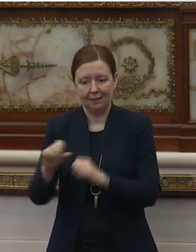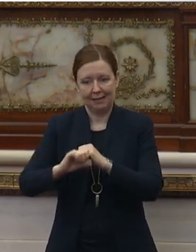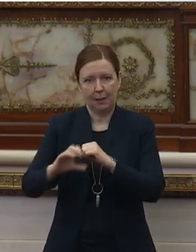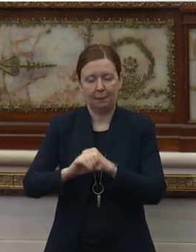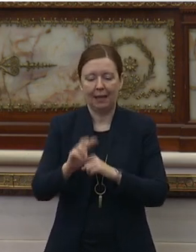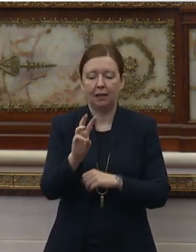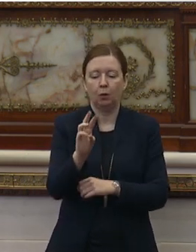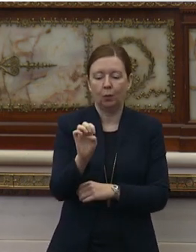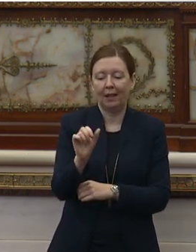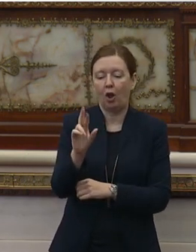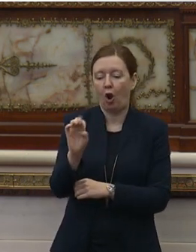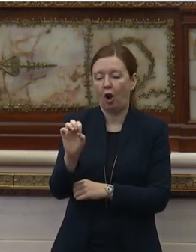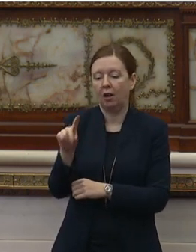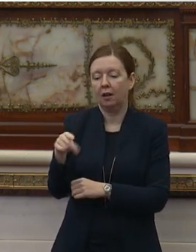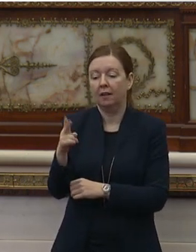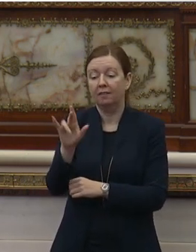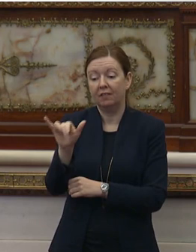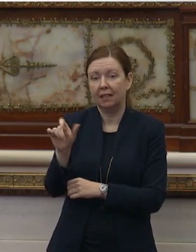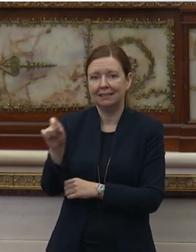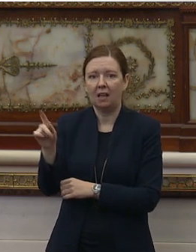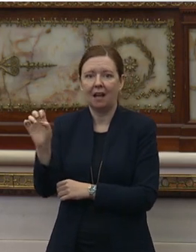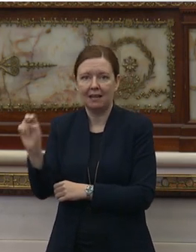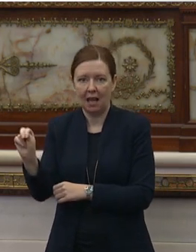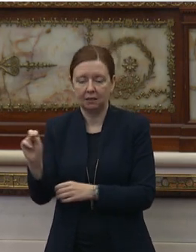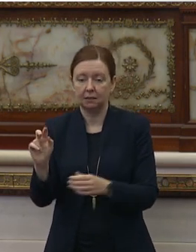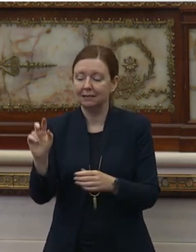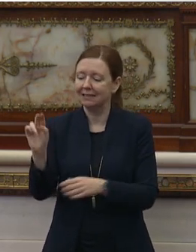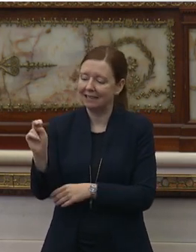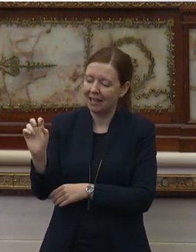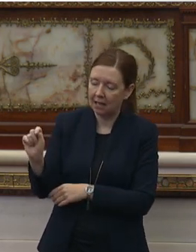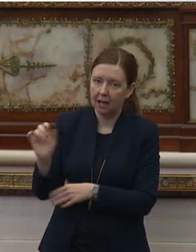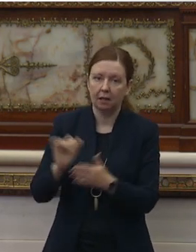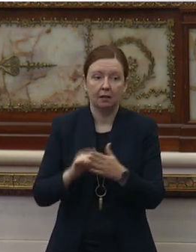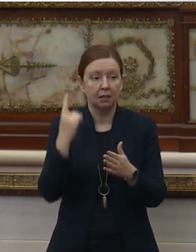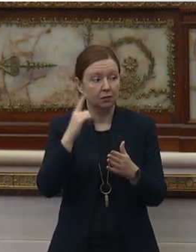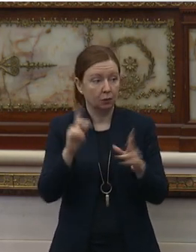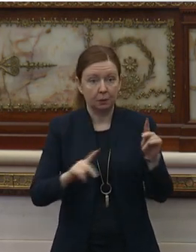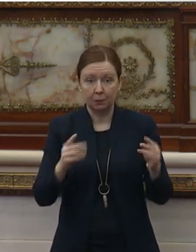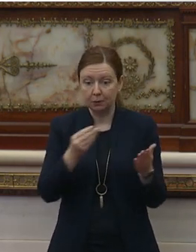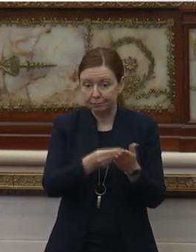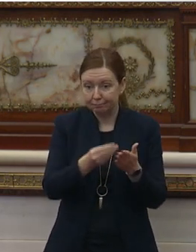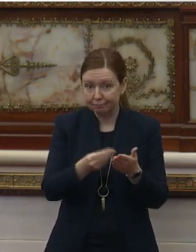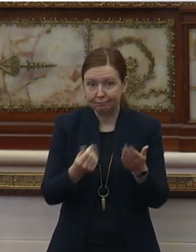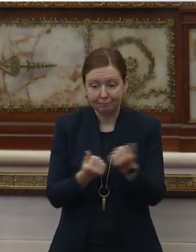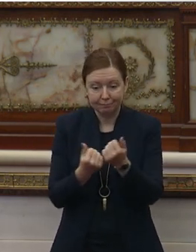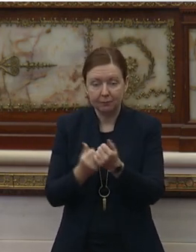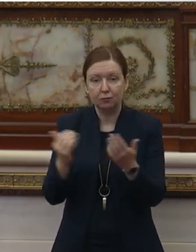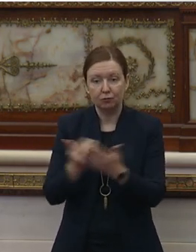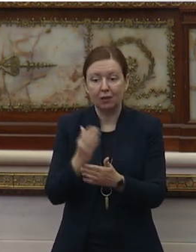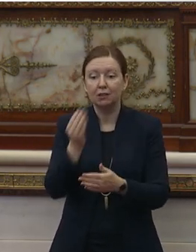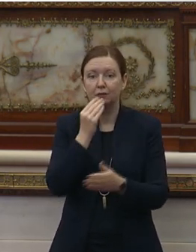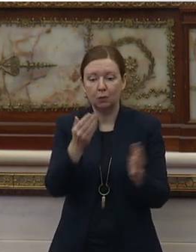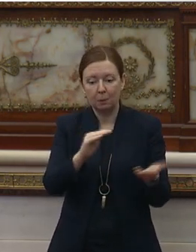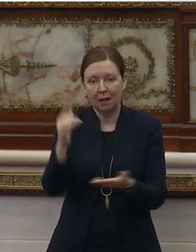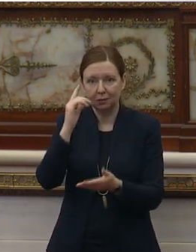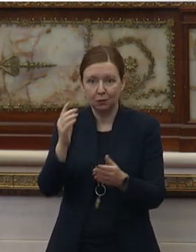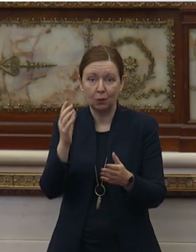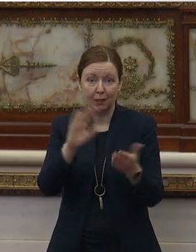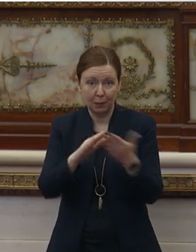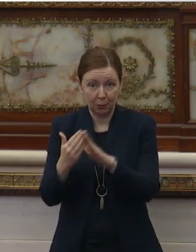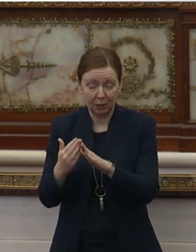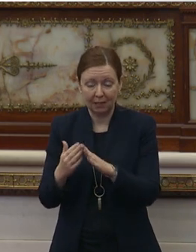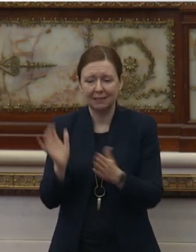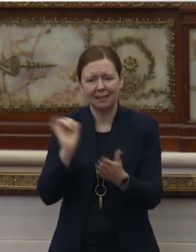wearephilly.net. This campaign was set up to create a fun way for people to come together and fund fresh food boxes for communities. The We Are